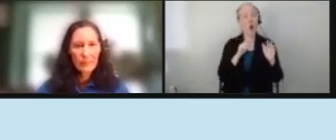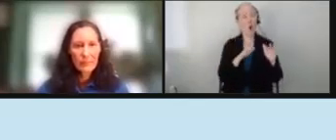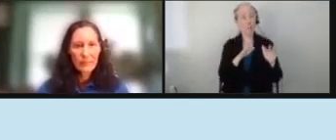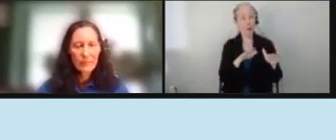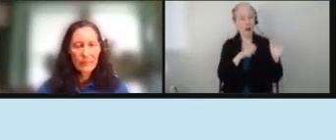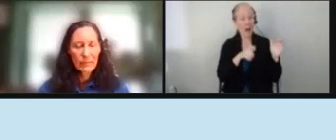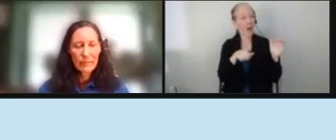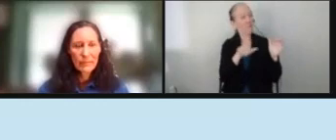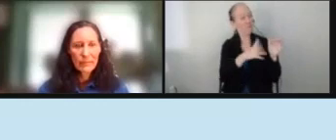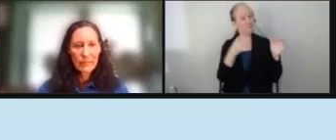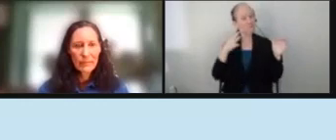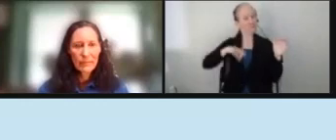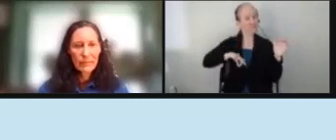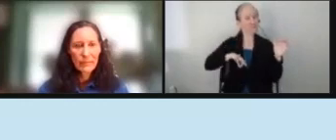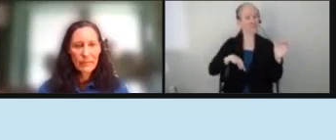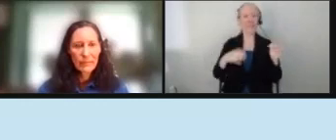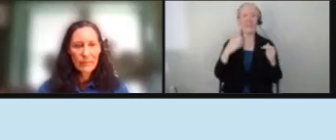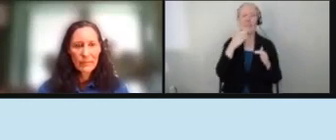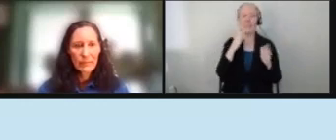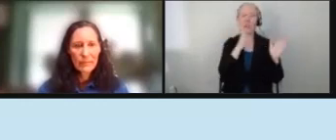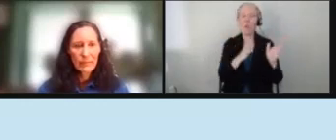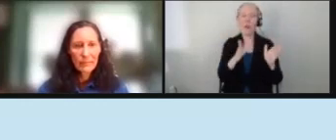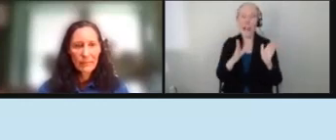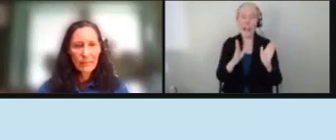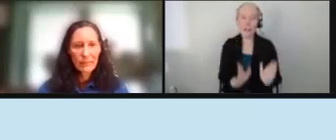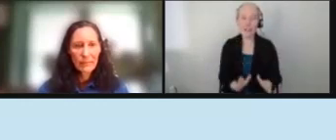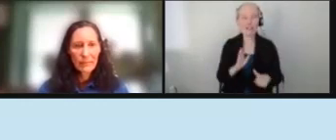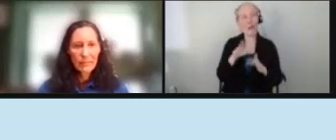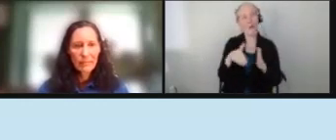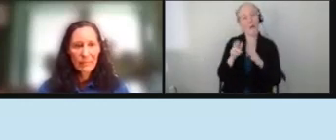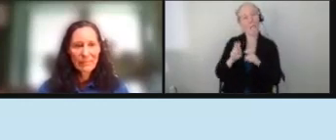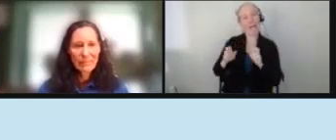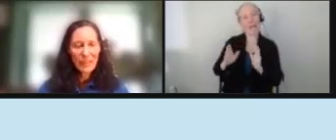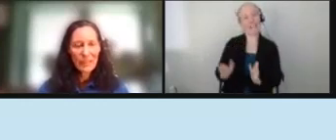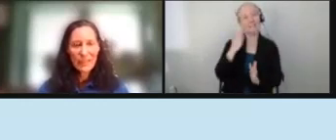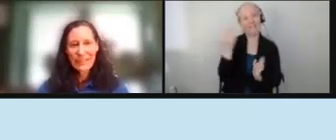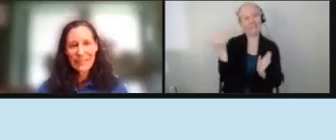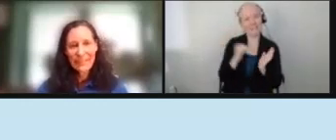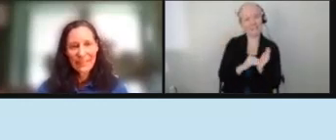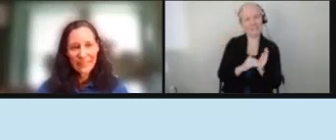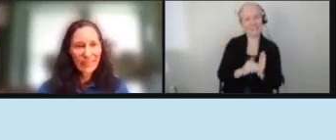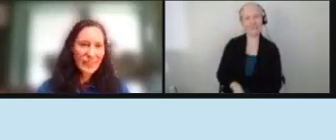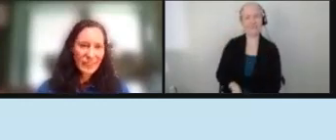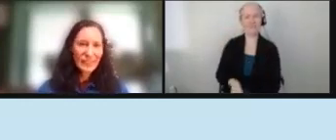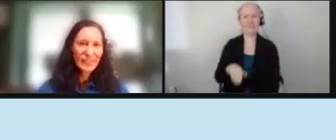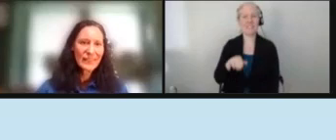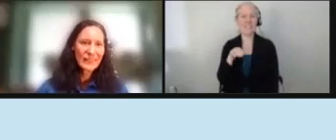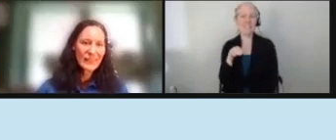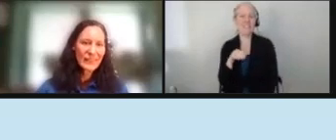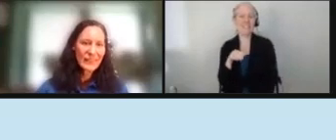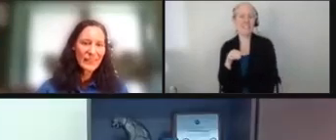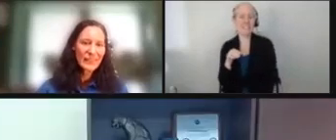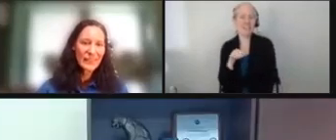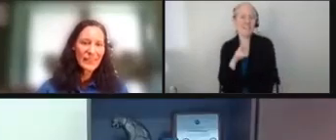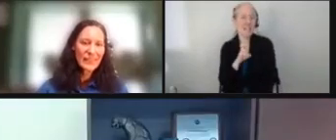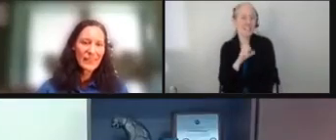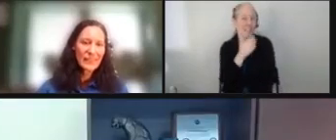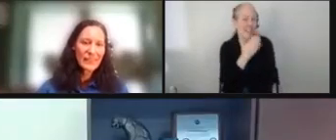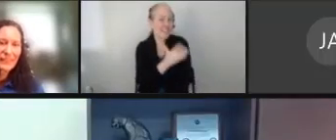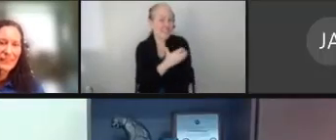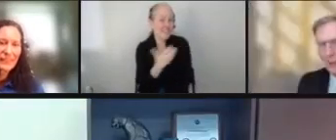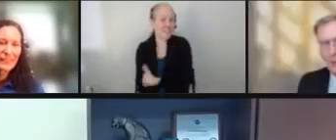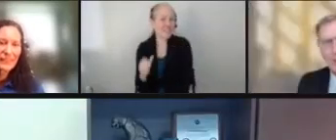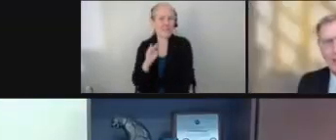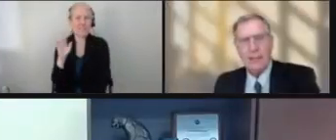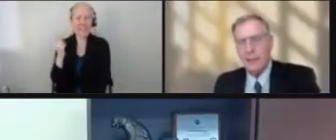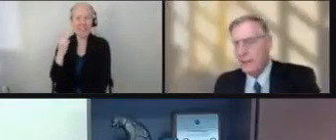And thank you again to the organizers and to all my panelists. Thanks, Julie. Thanks so much. Thanks, Julie, and all